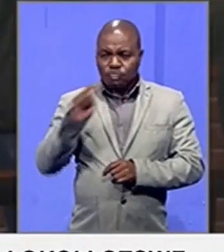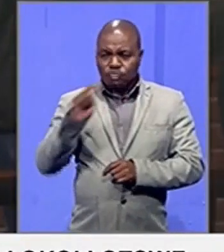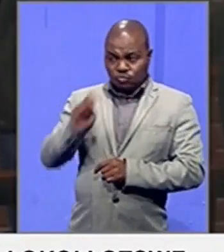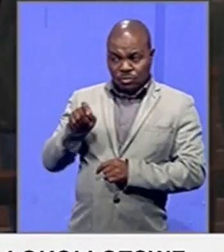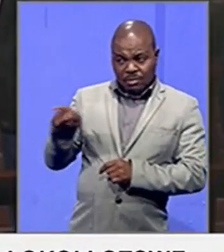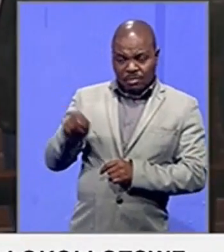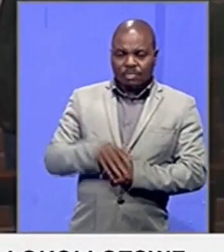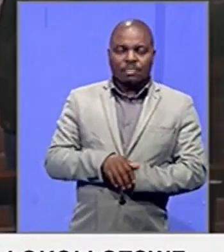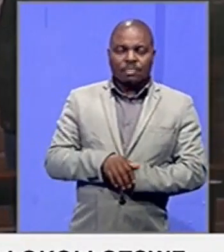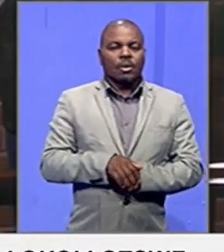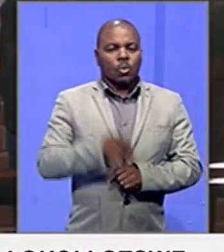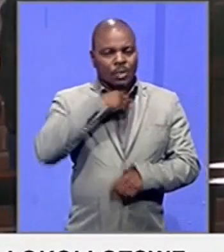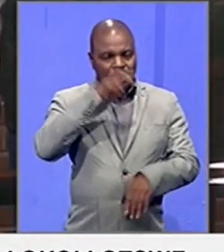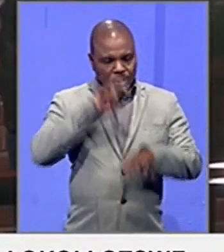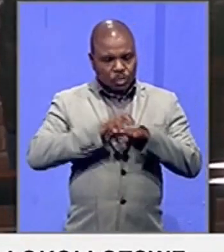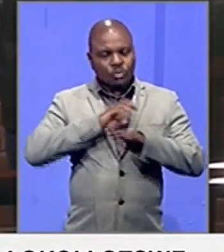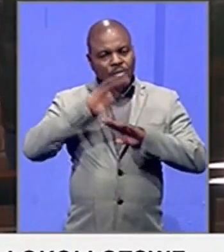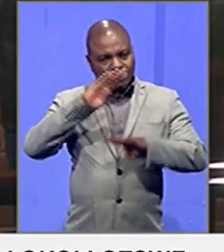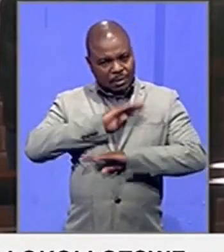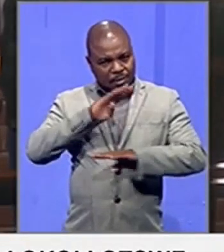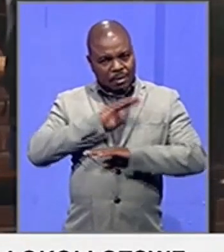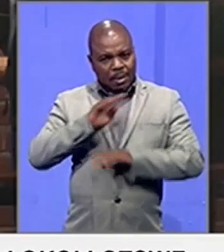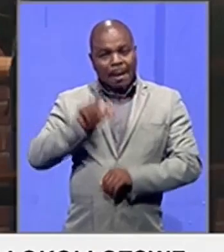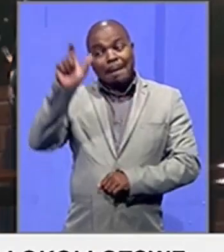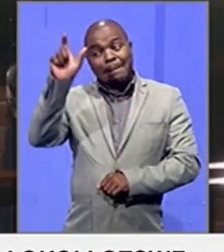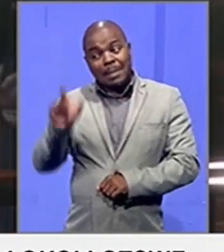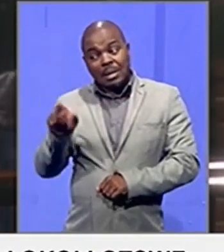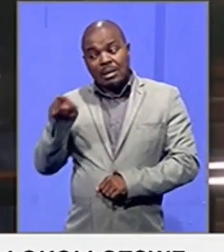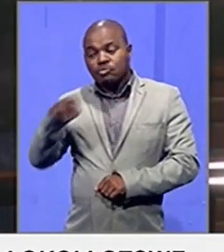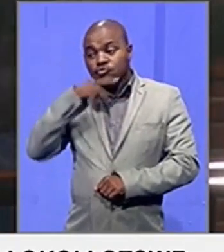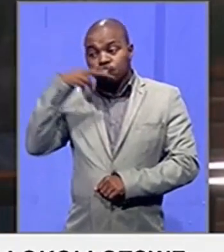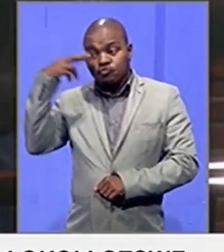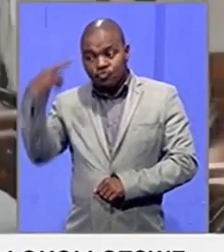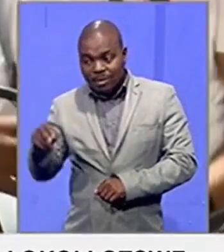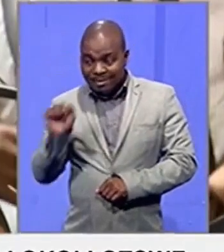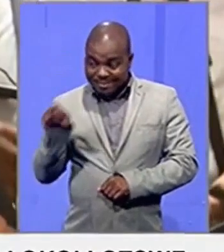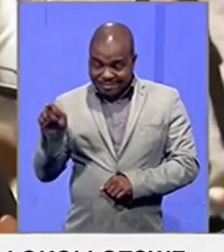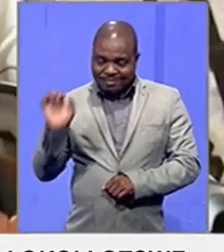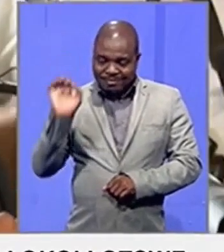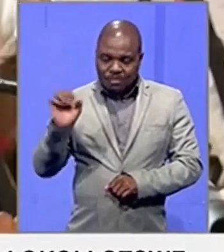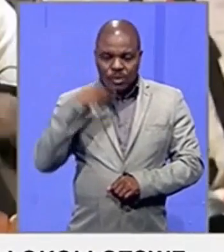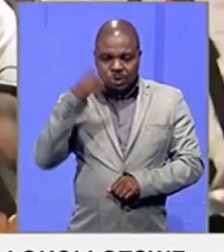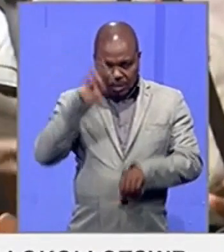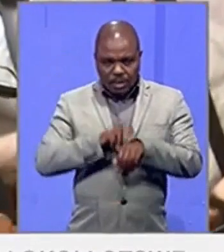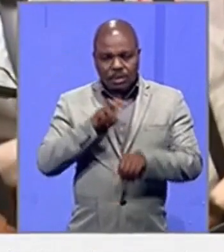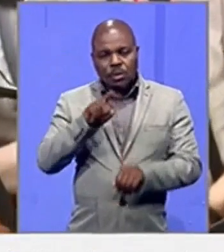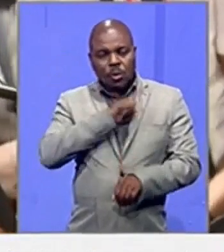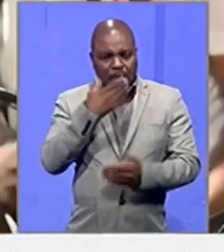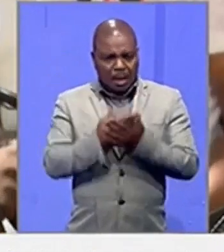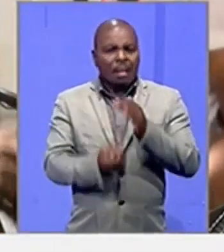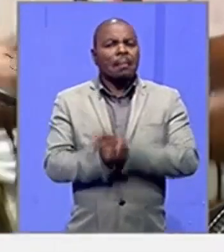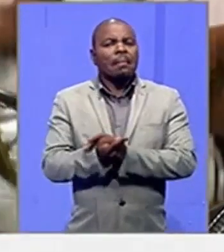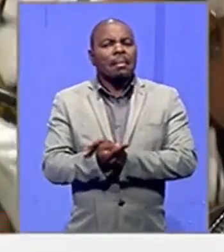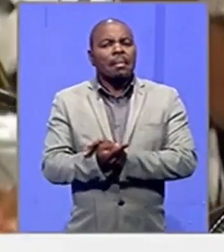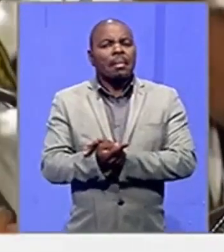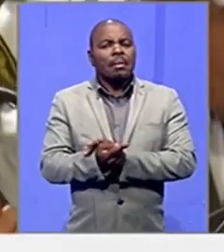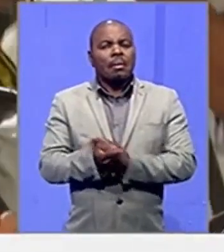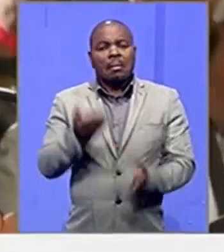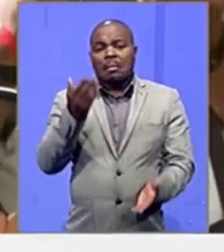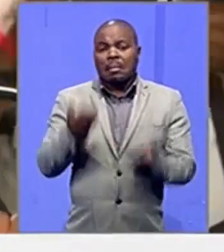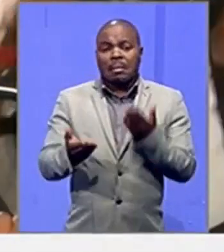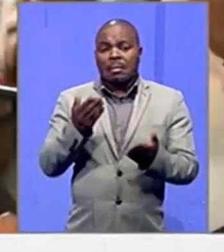be satisfied that the person mentioned in the charge sheet is in fact the accused before court. Yes, it can happen that we might